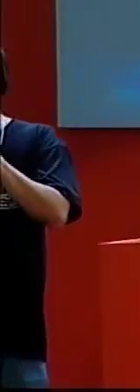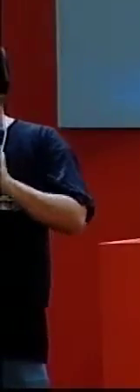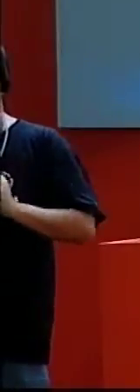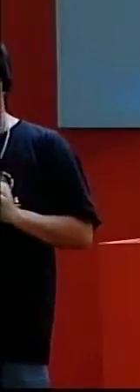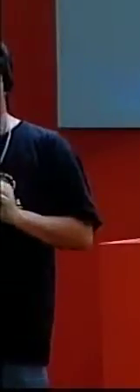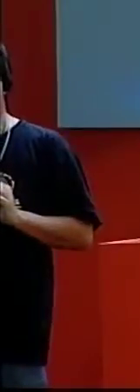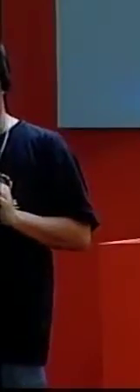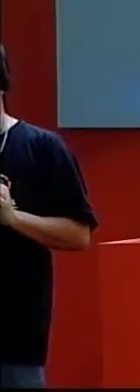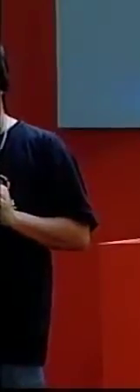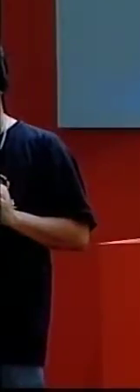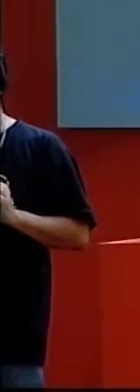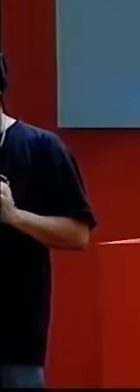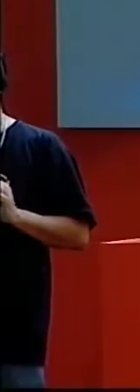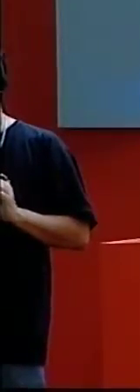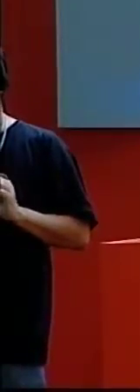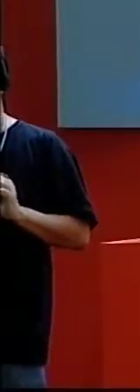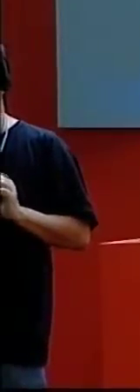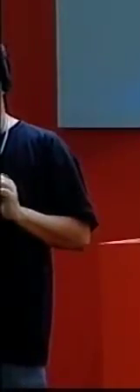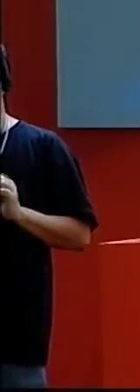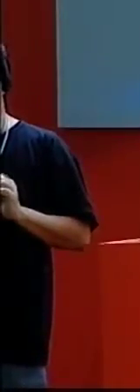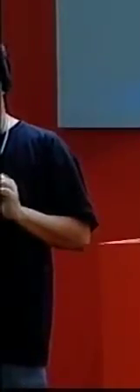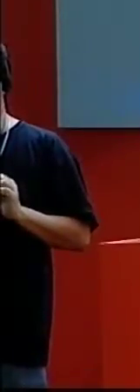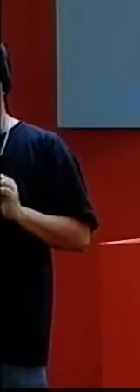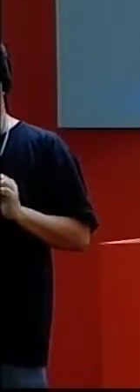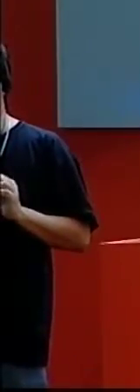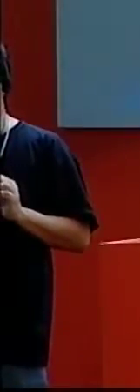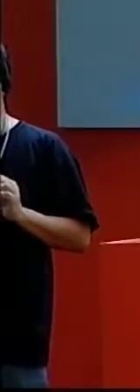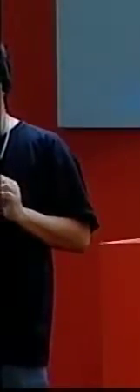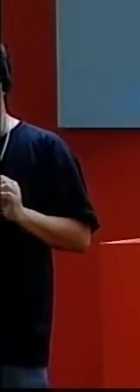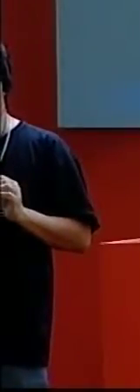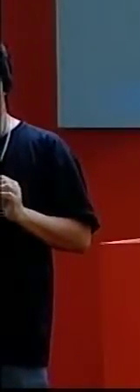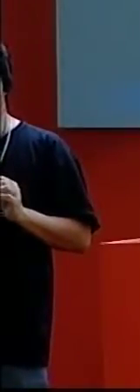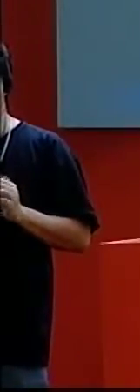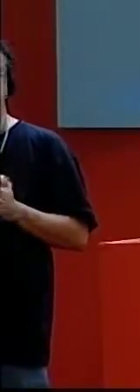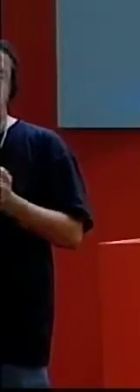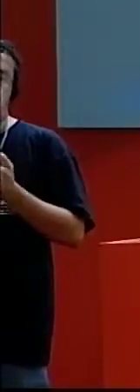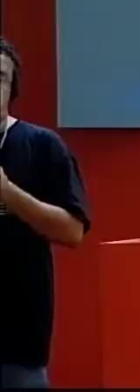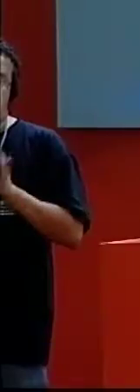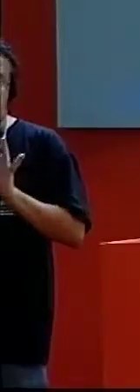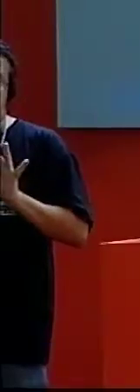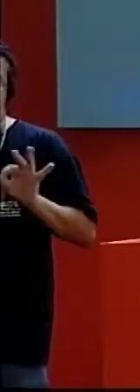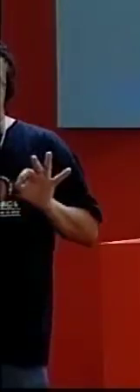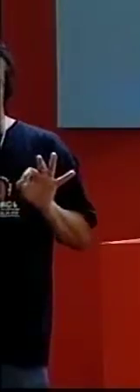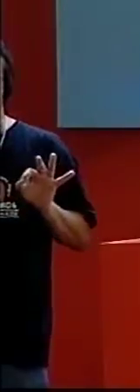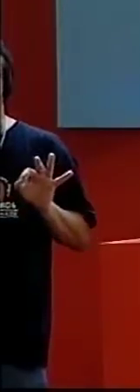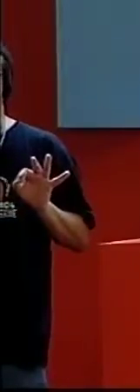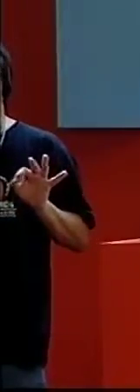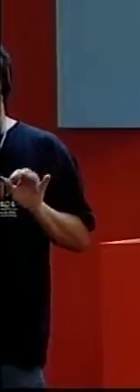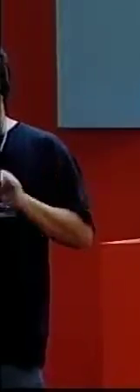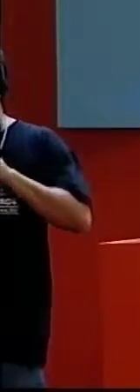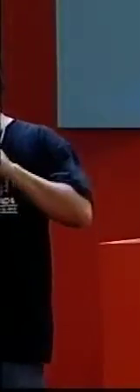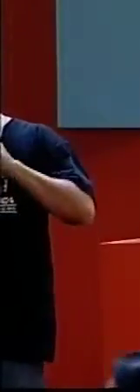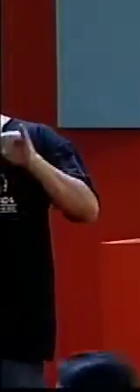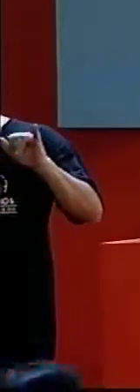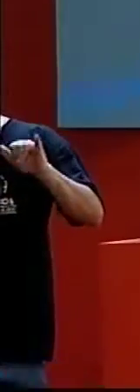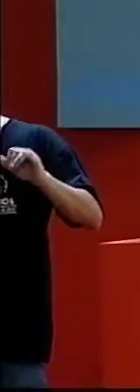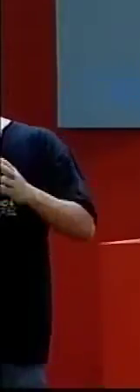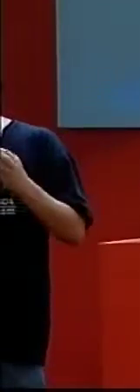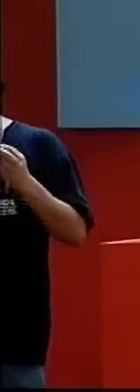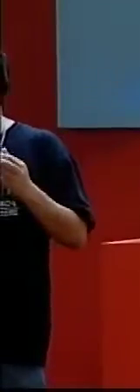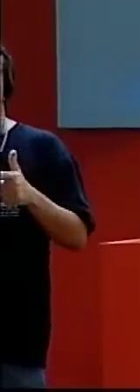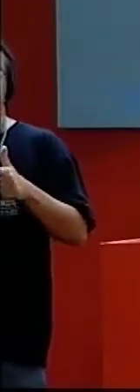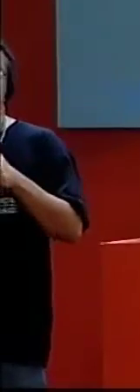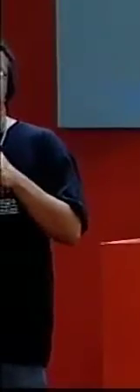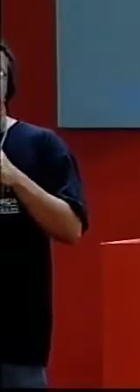under a common umbrella a couple of years ago at the UN climate talks in Bali.